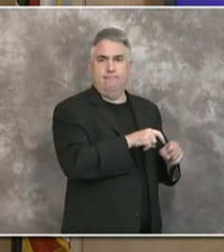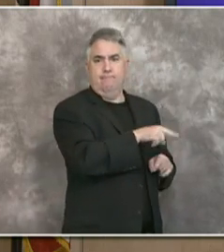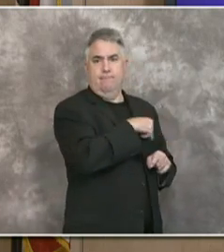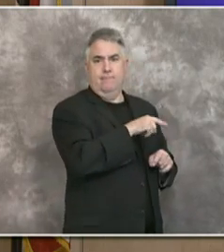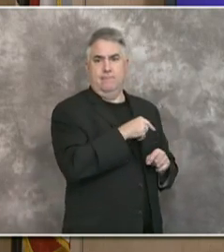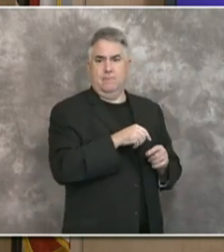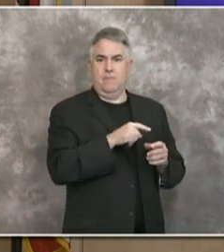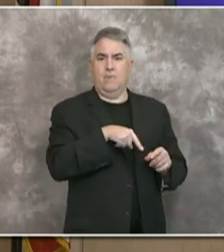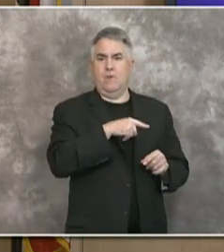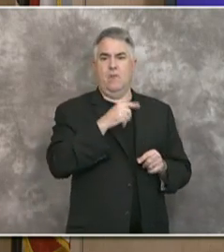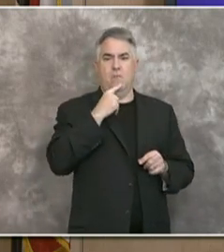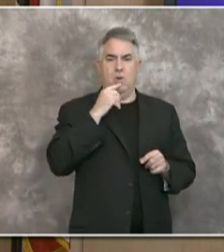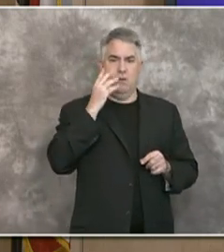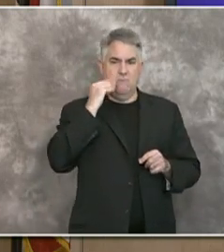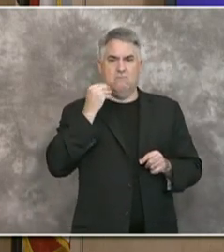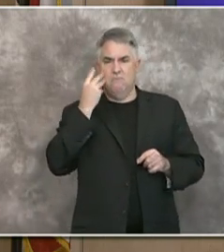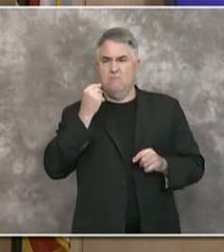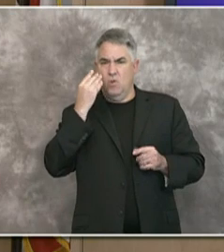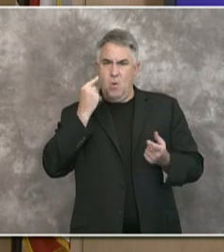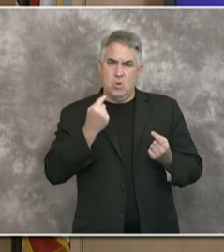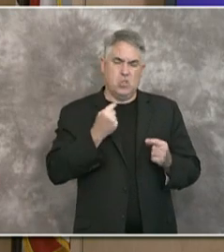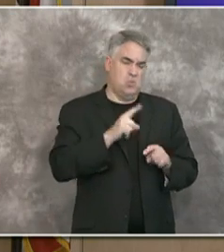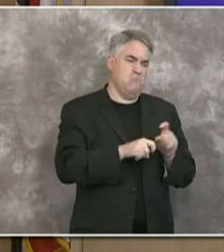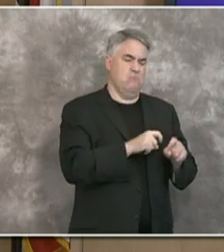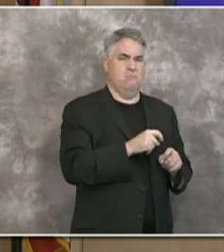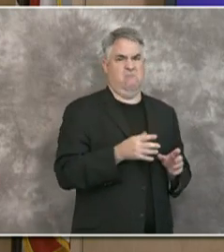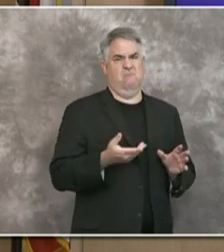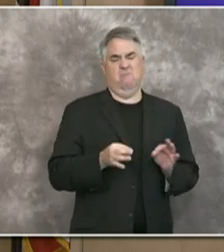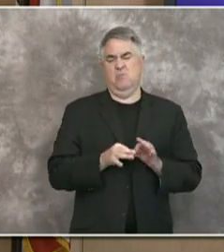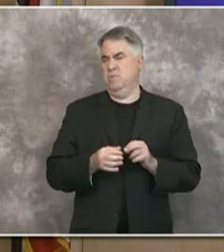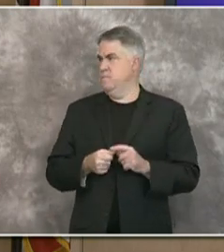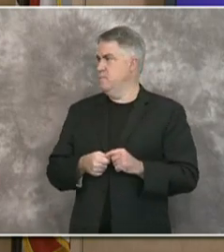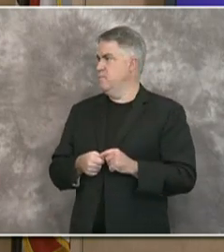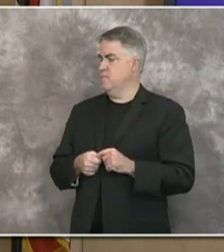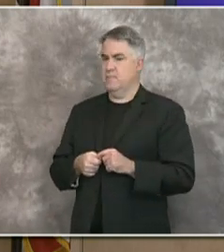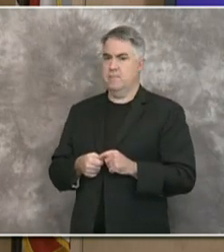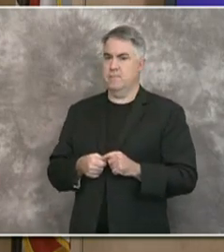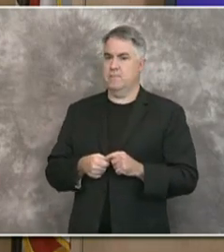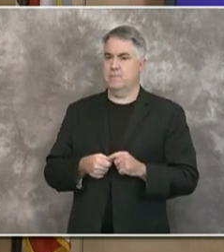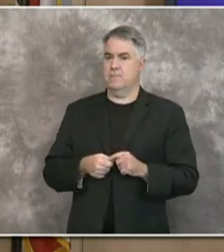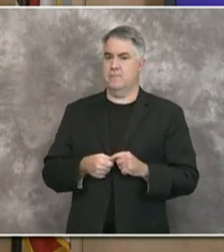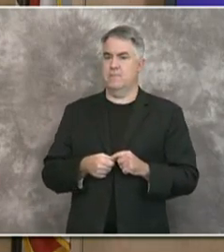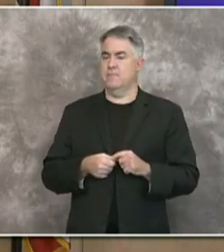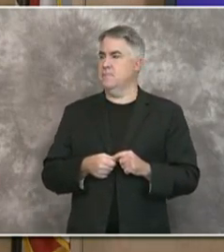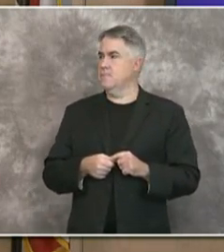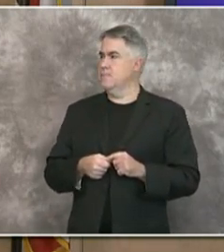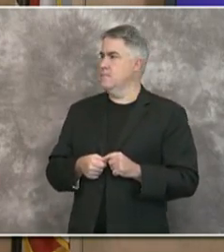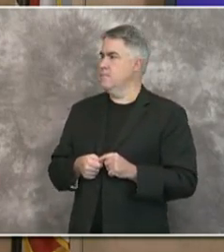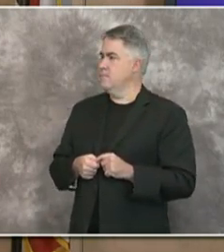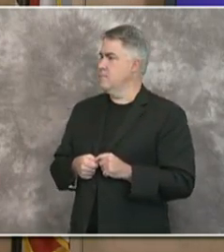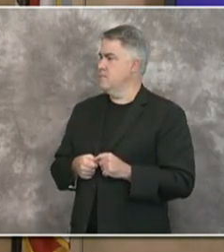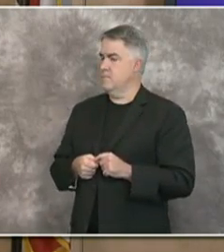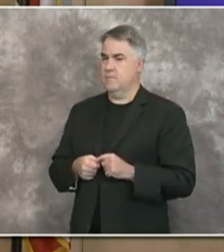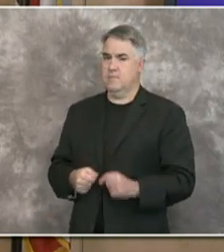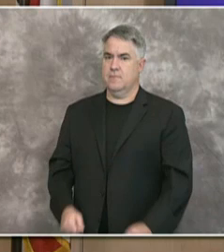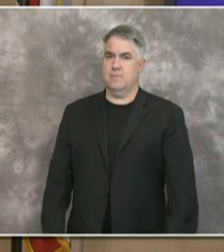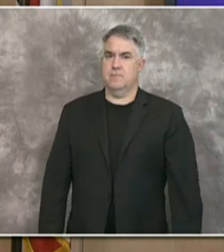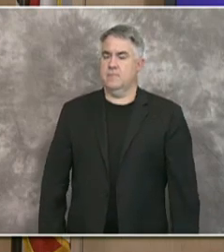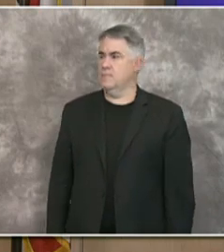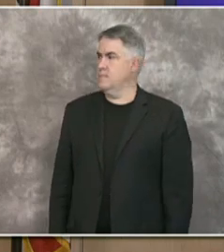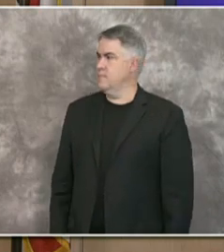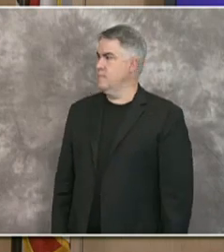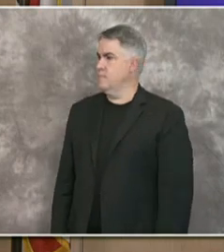their belts. So I think things are looking good with the current trajectory of cases. Thank you.